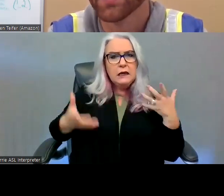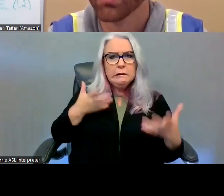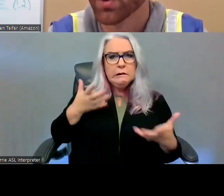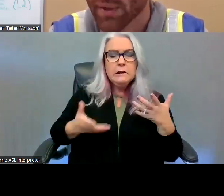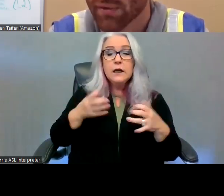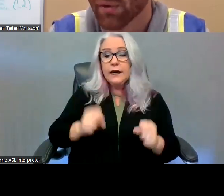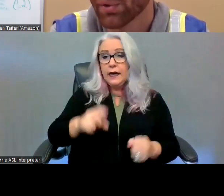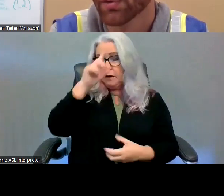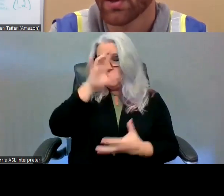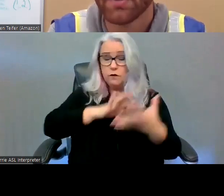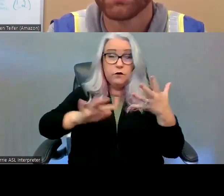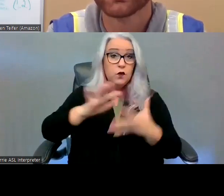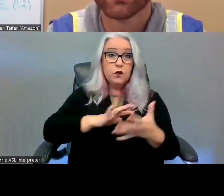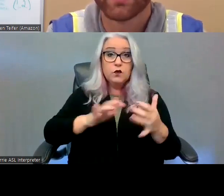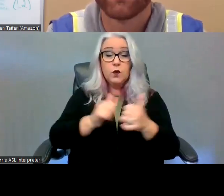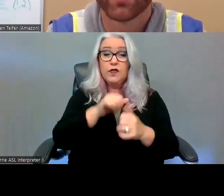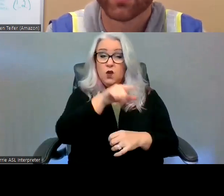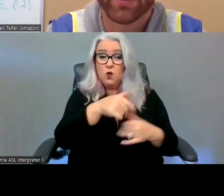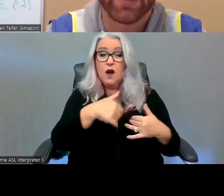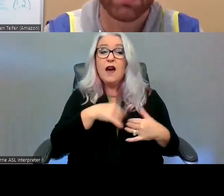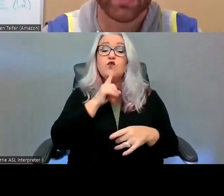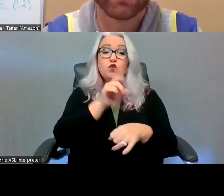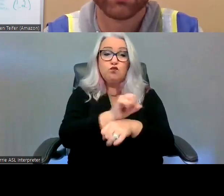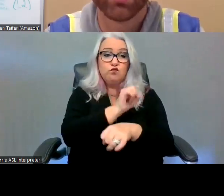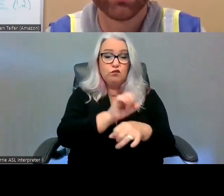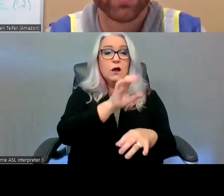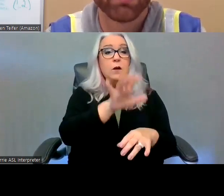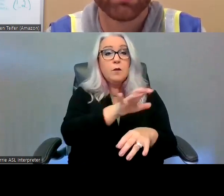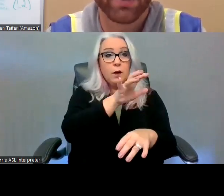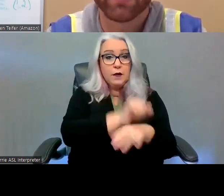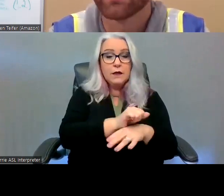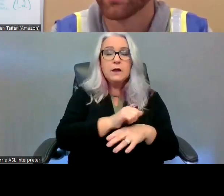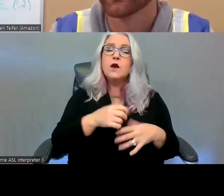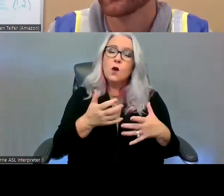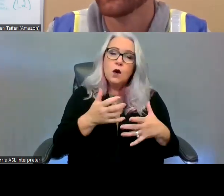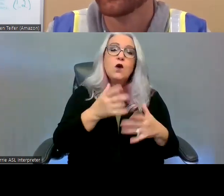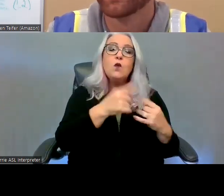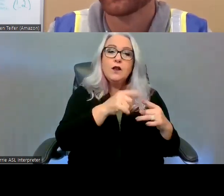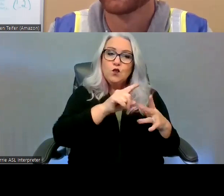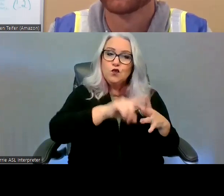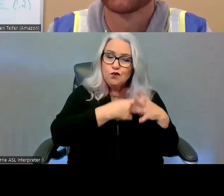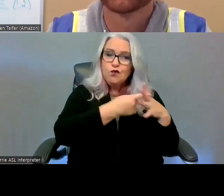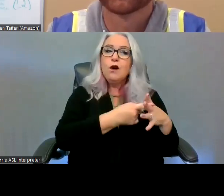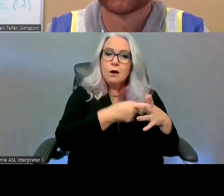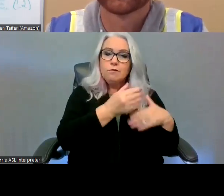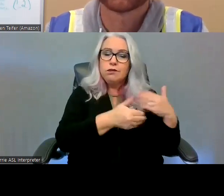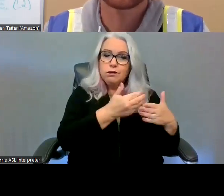with you have an appointment. So just be sure that if you are to create an application, you go through the process entirely.